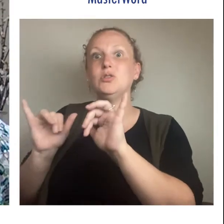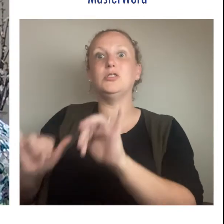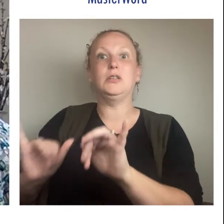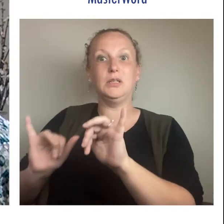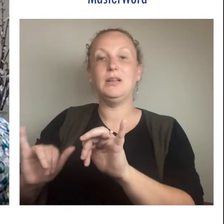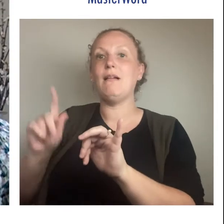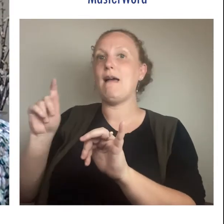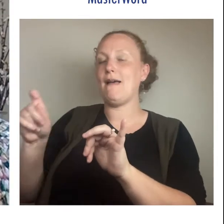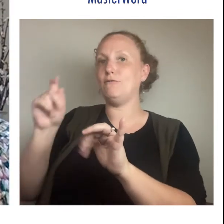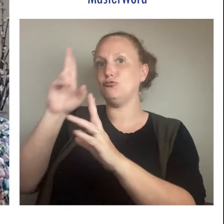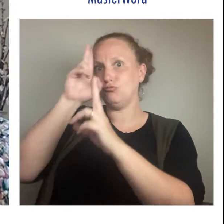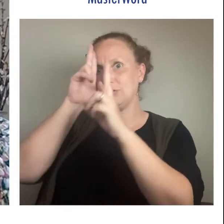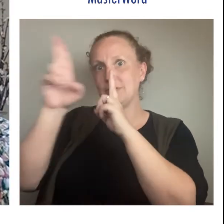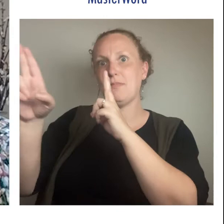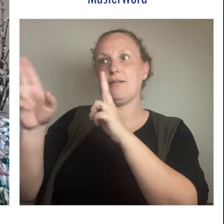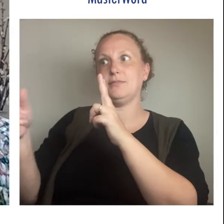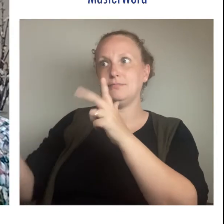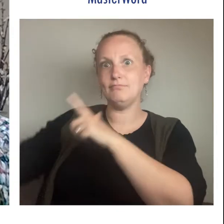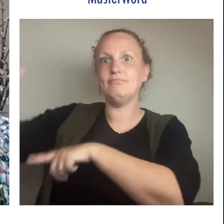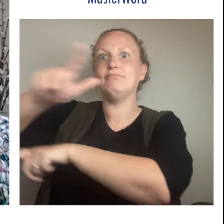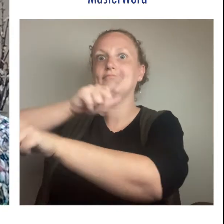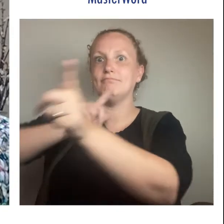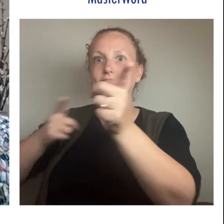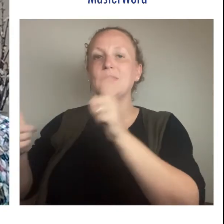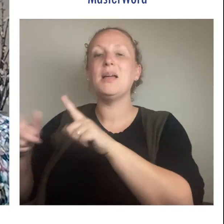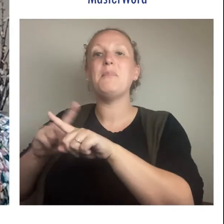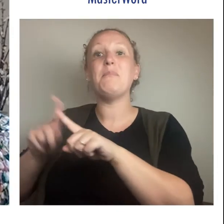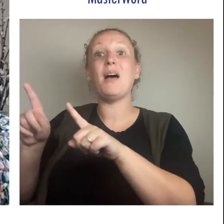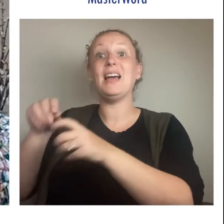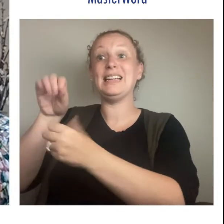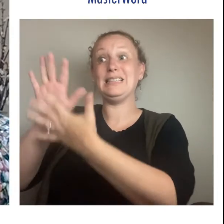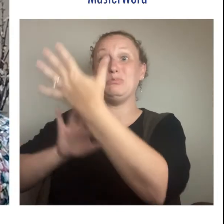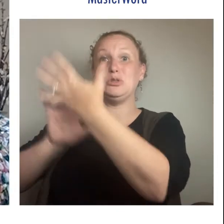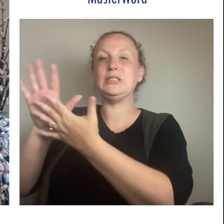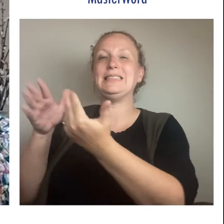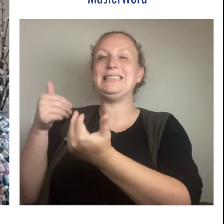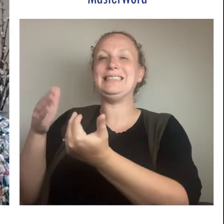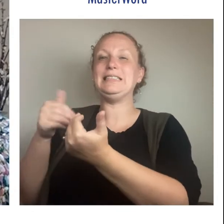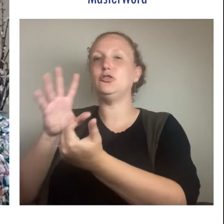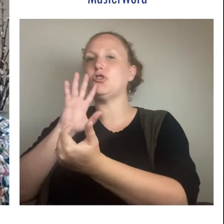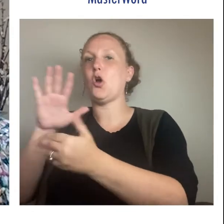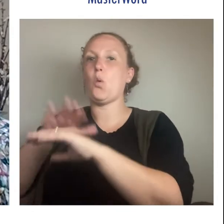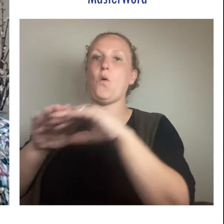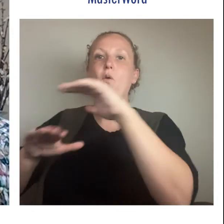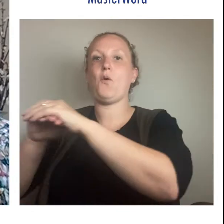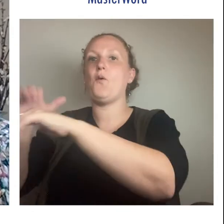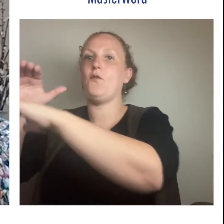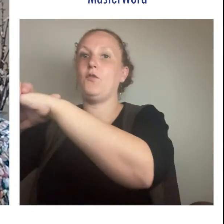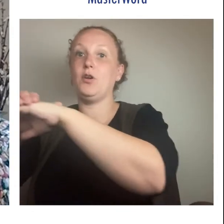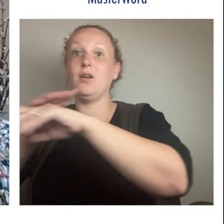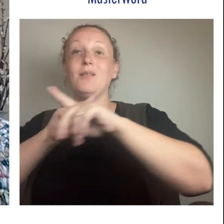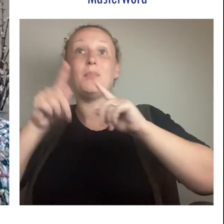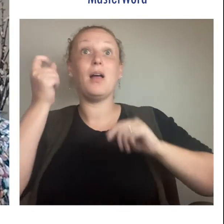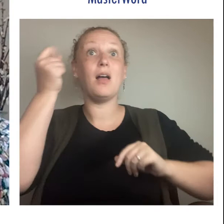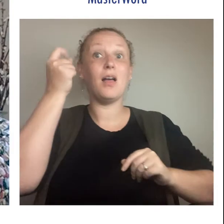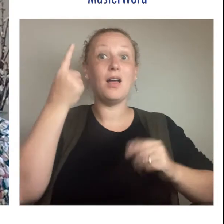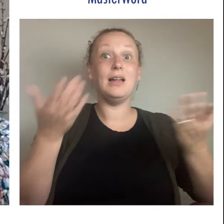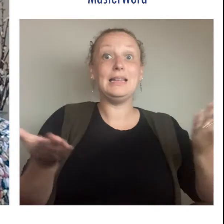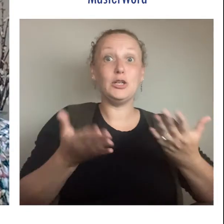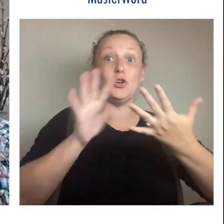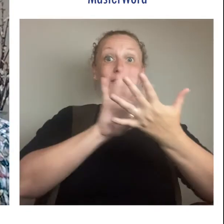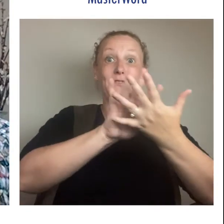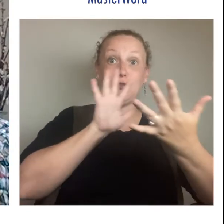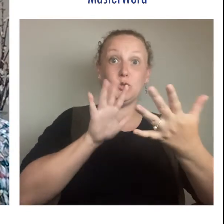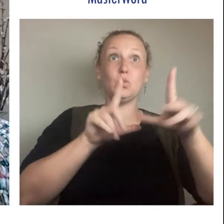respect the cadence of one person speaking, the interpreter providing the translation, the witness providing